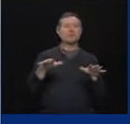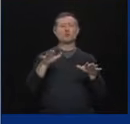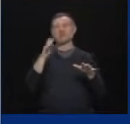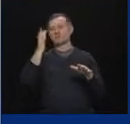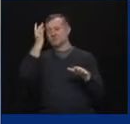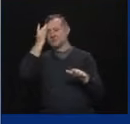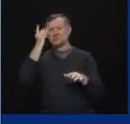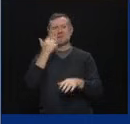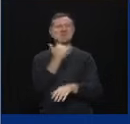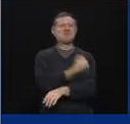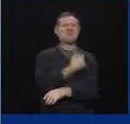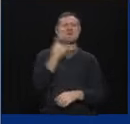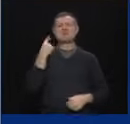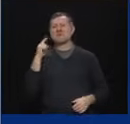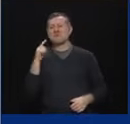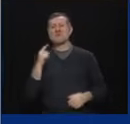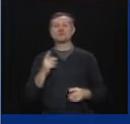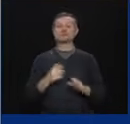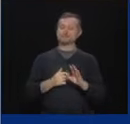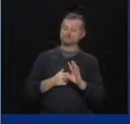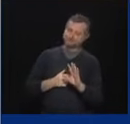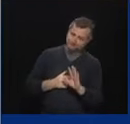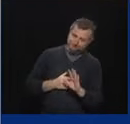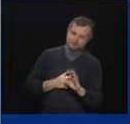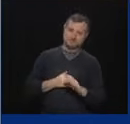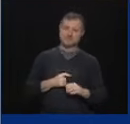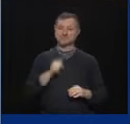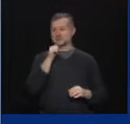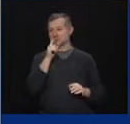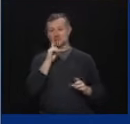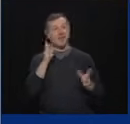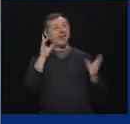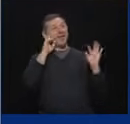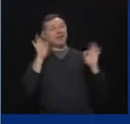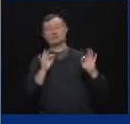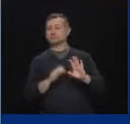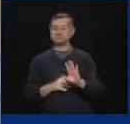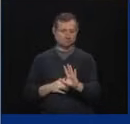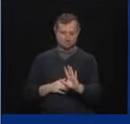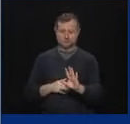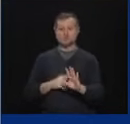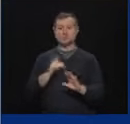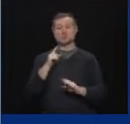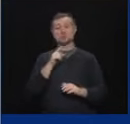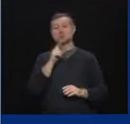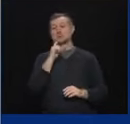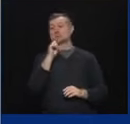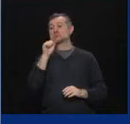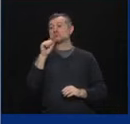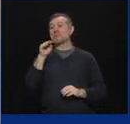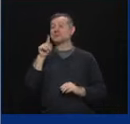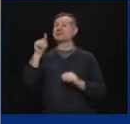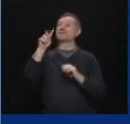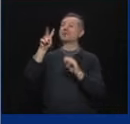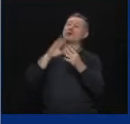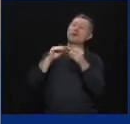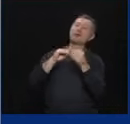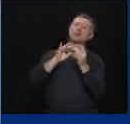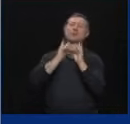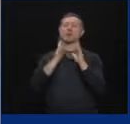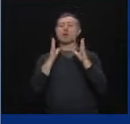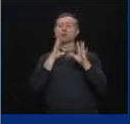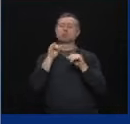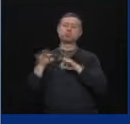vaccinated? It proves they don't work. That is a false narrative. It's been spun around on social media. We need to shut that down. There can be breakthrough.